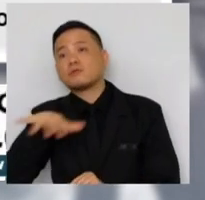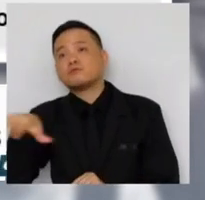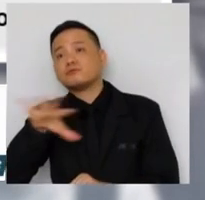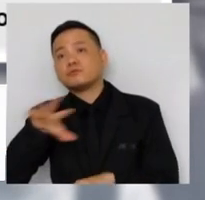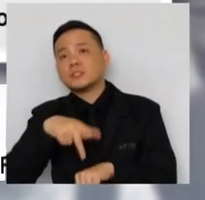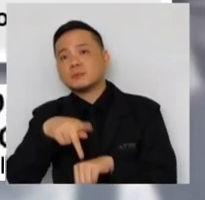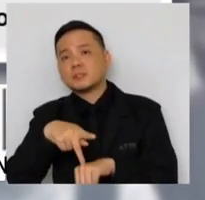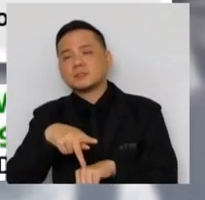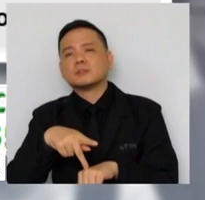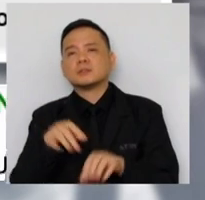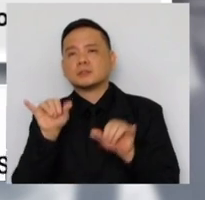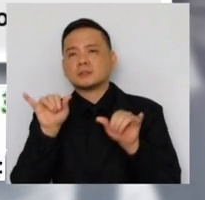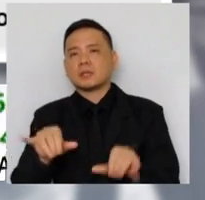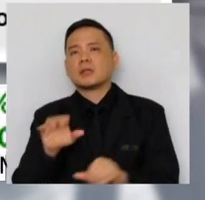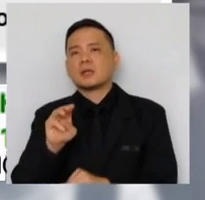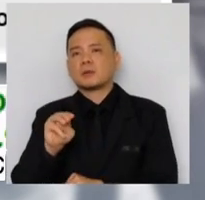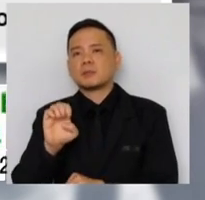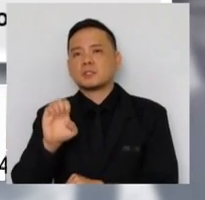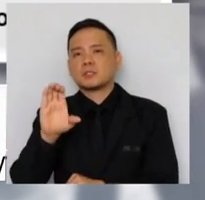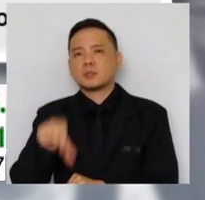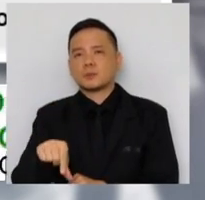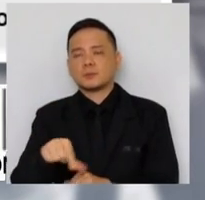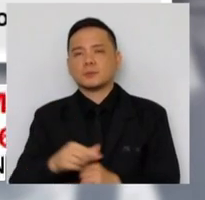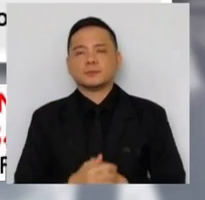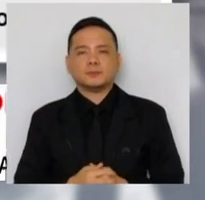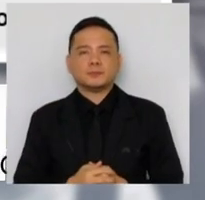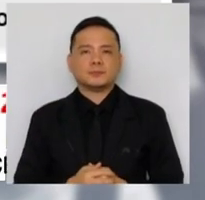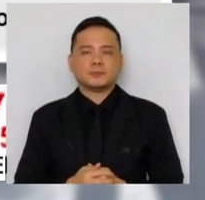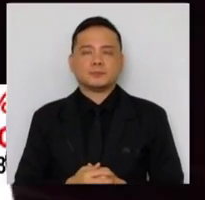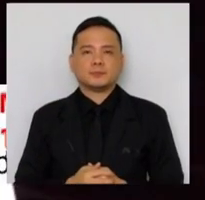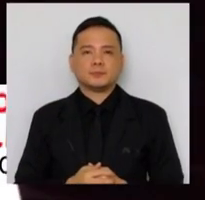be under modified GCQ.